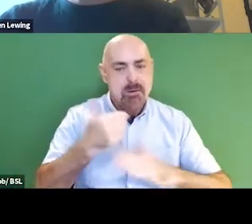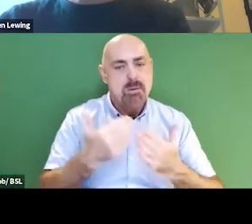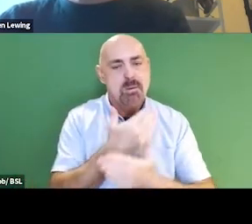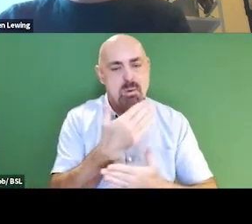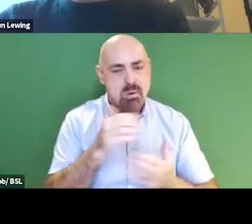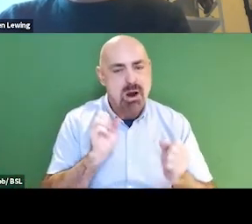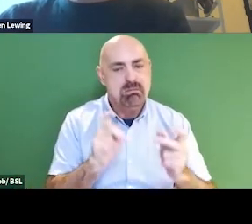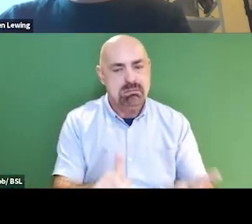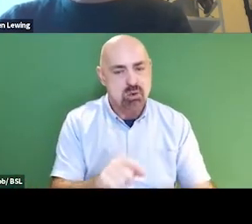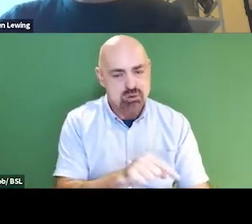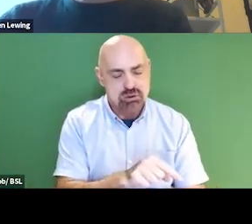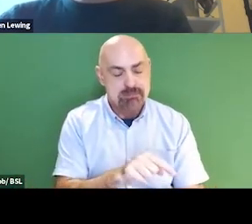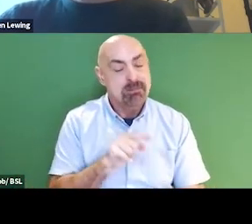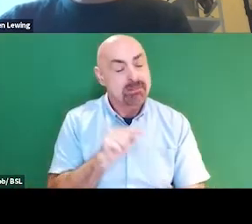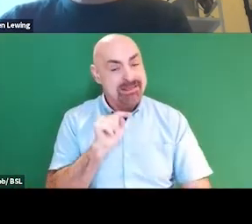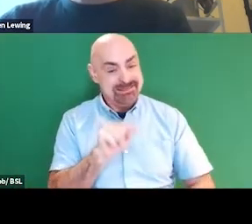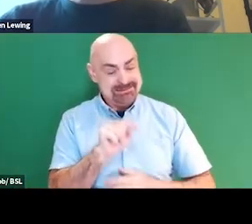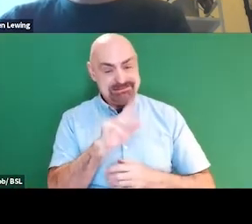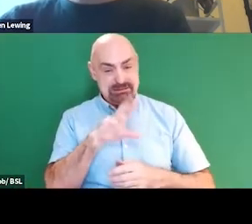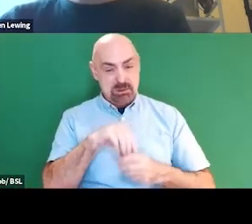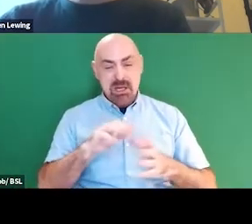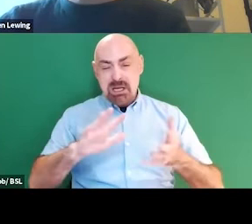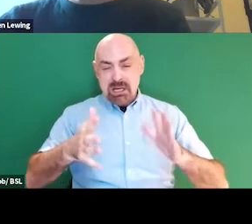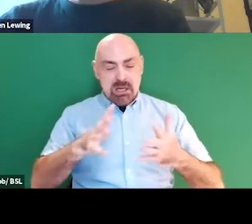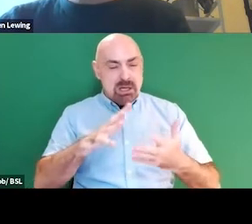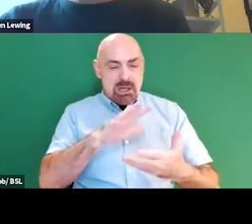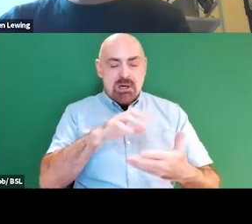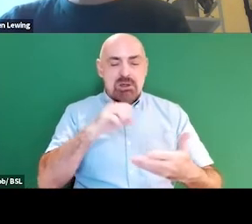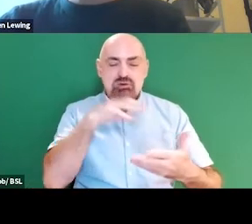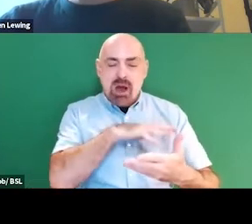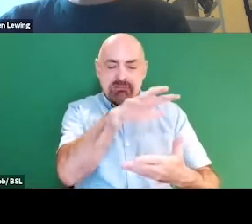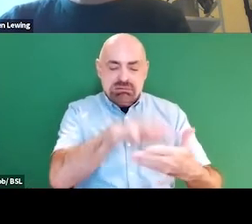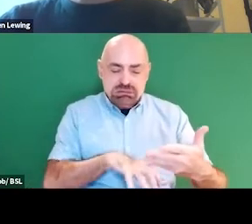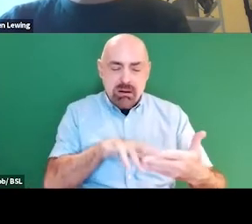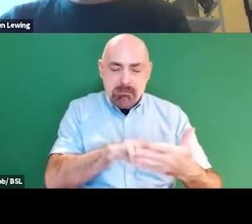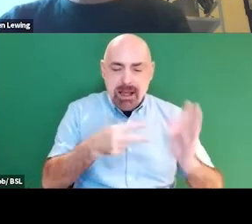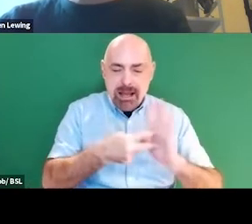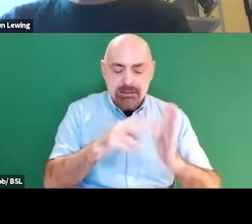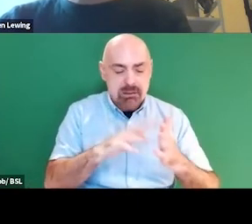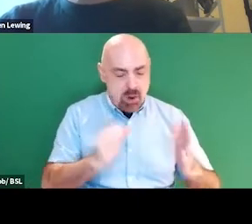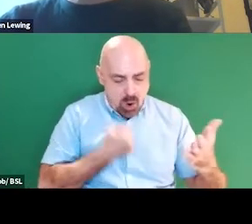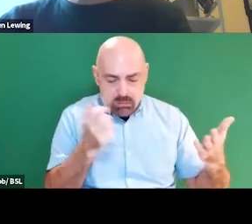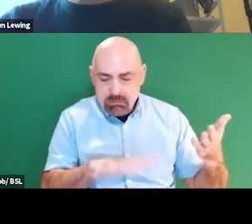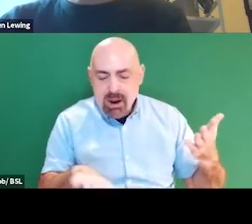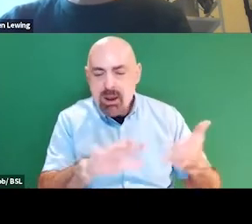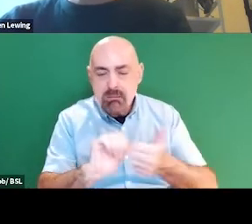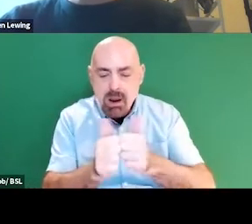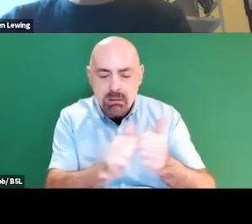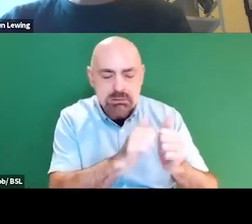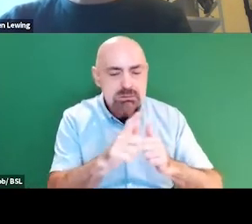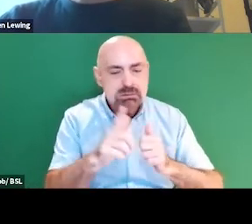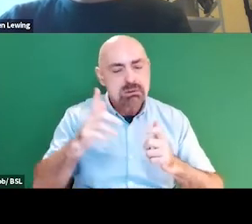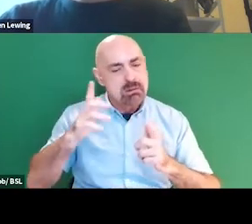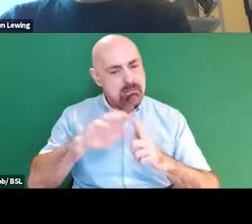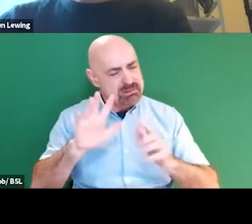approach. And this includes drafting a plan which is owned by partners with appropriate project management and